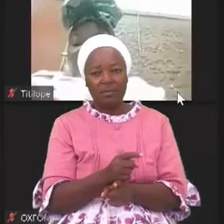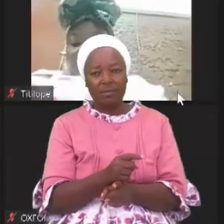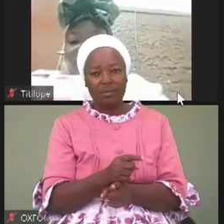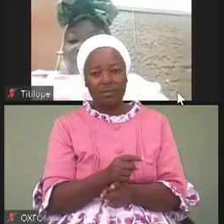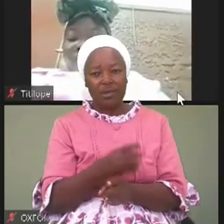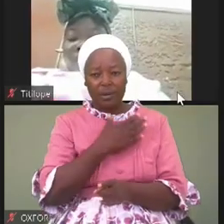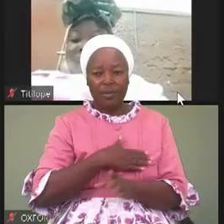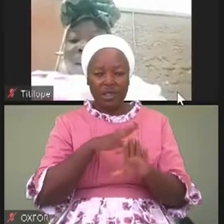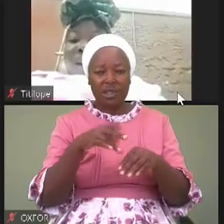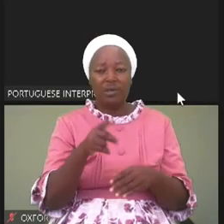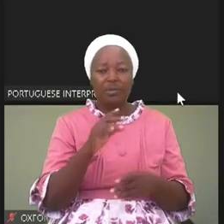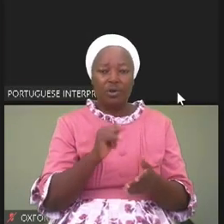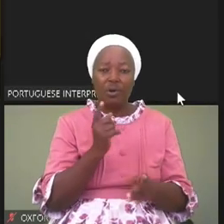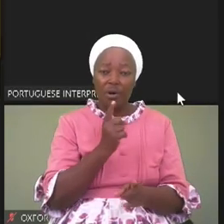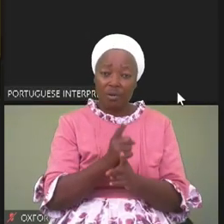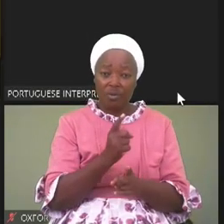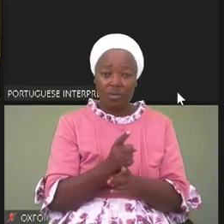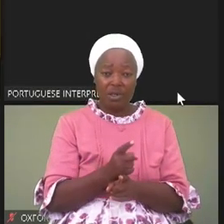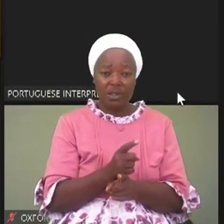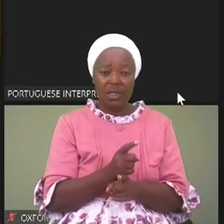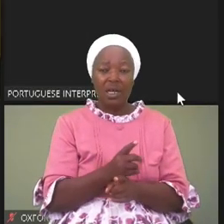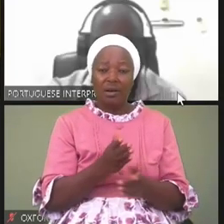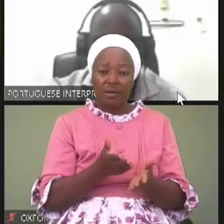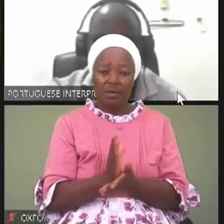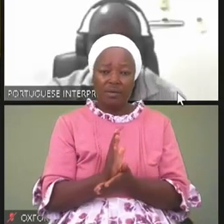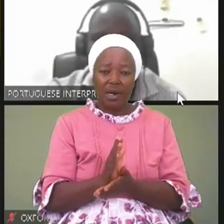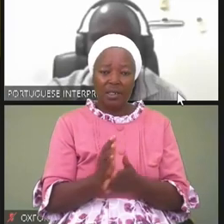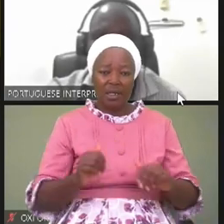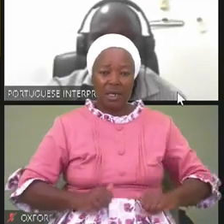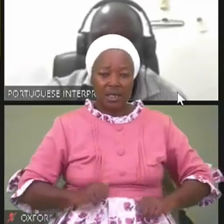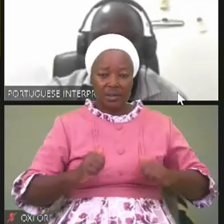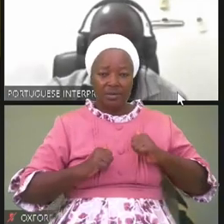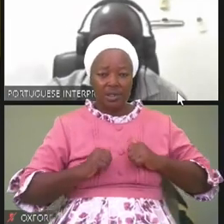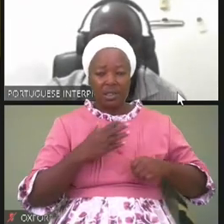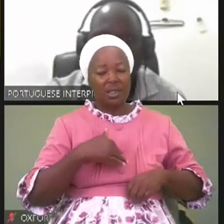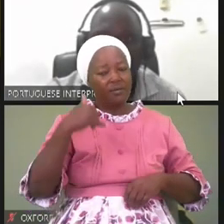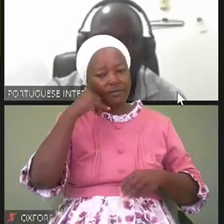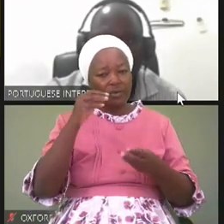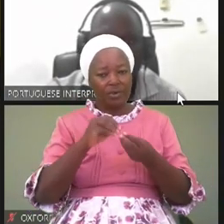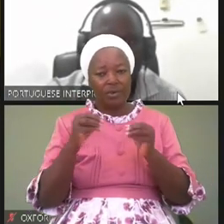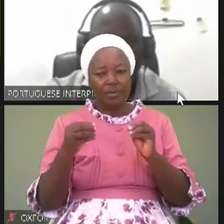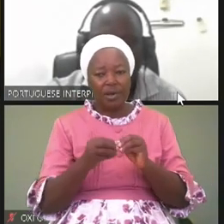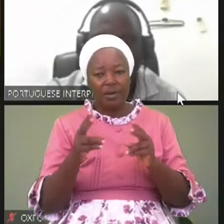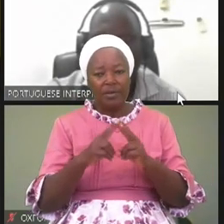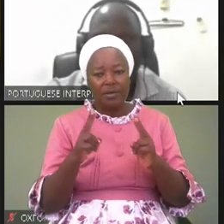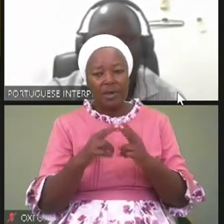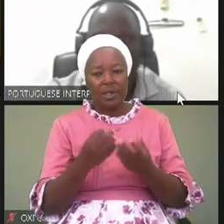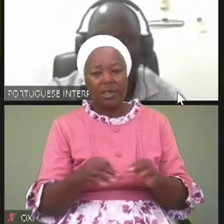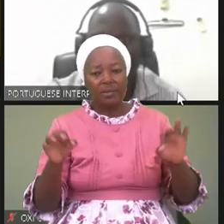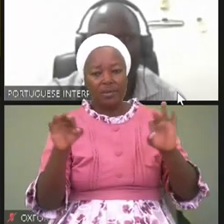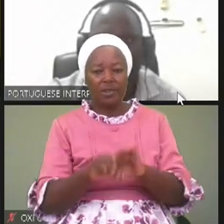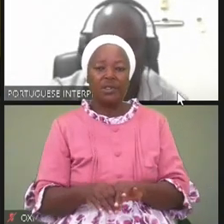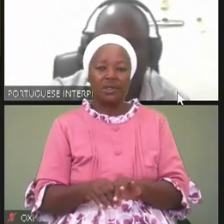your correct telephone number. Very important. Please do so. Do so with all